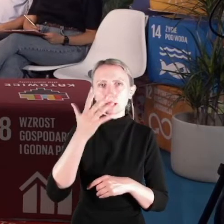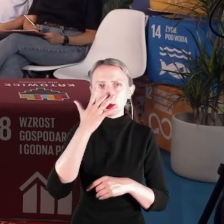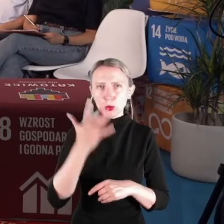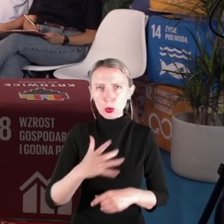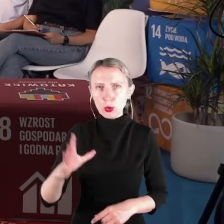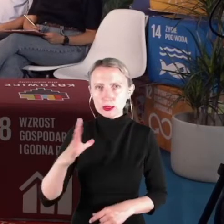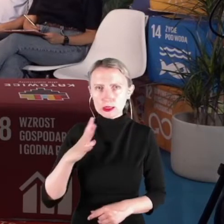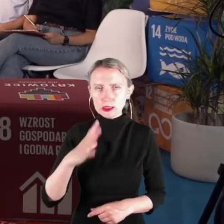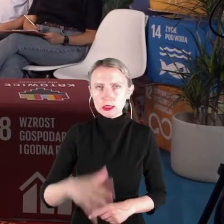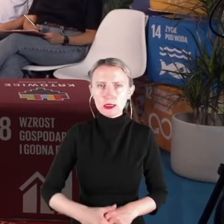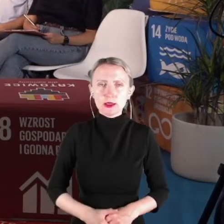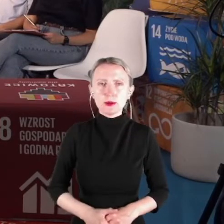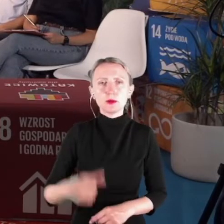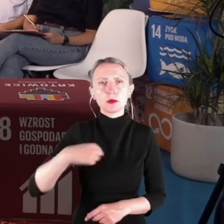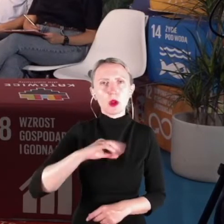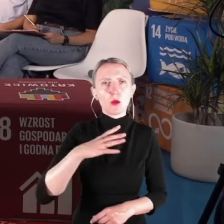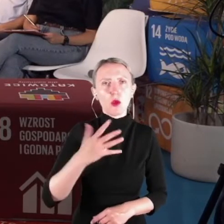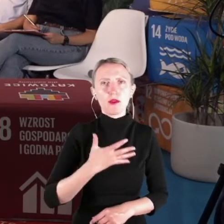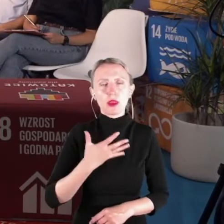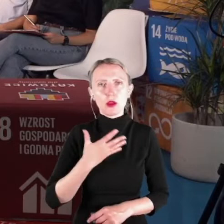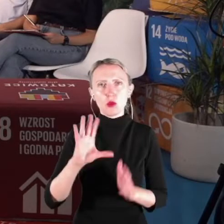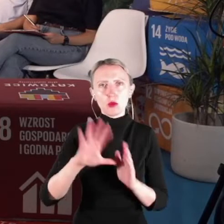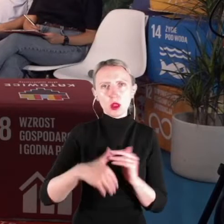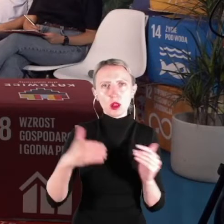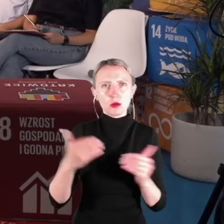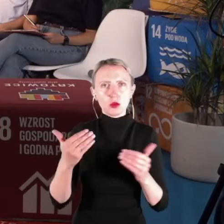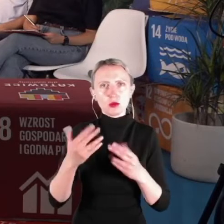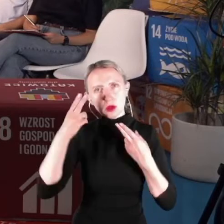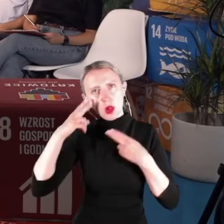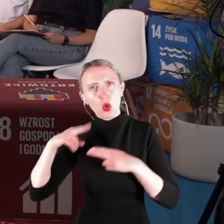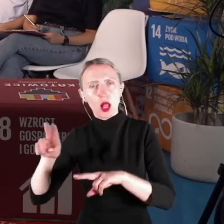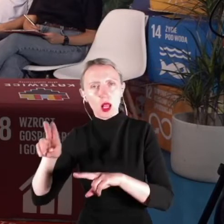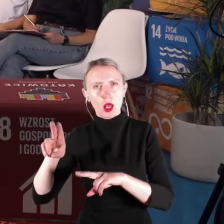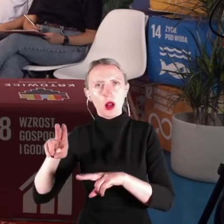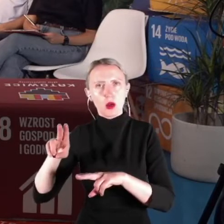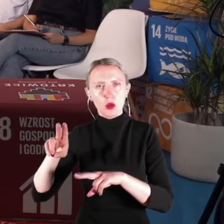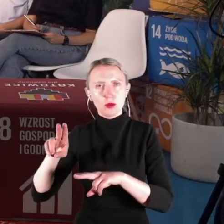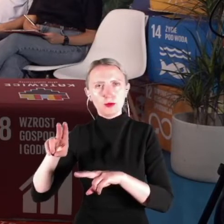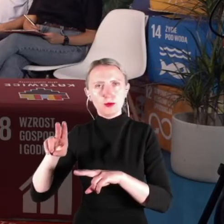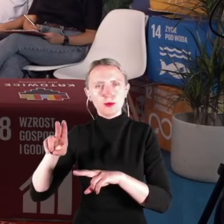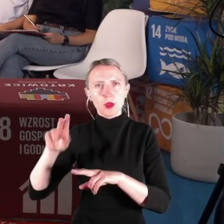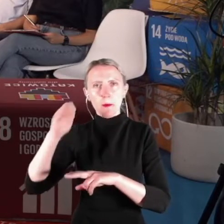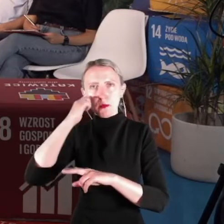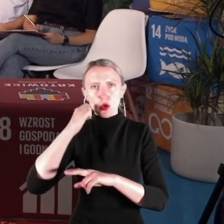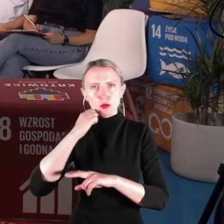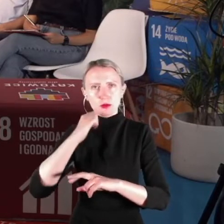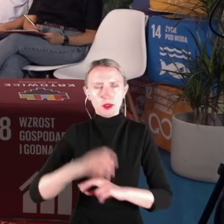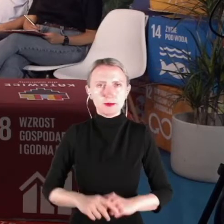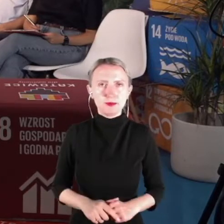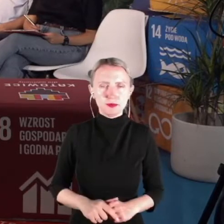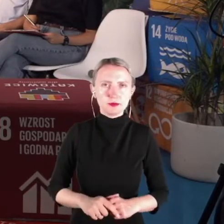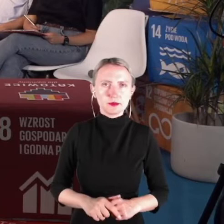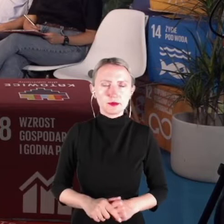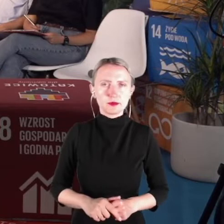rather. So in Baltic states, it got personal, specific attention, not very positive one. So we were trying to understand,